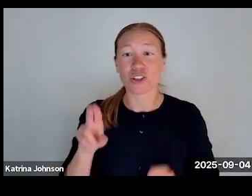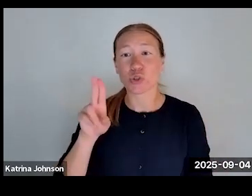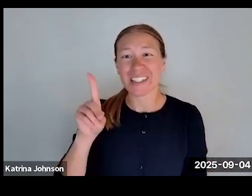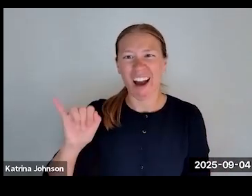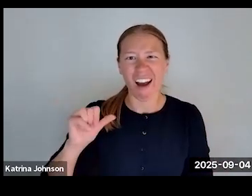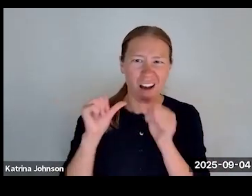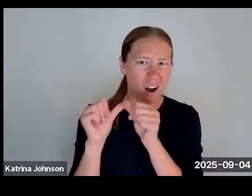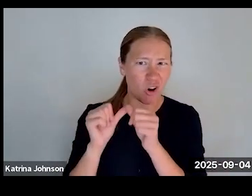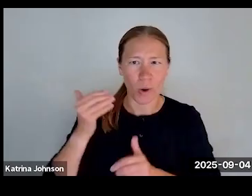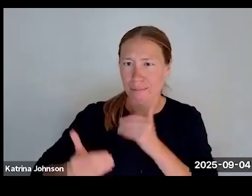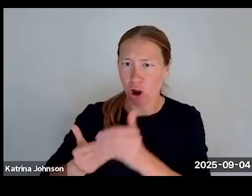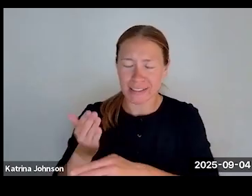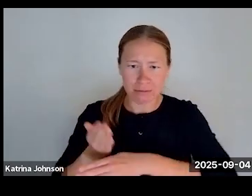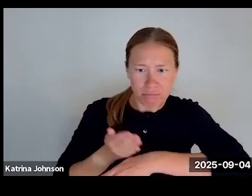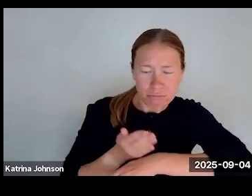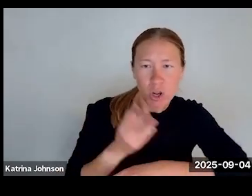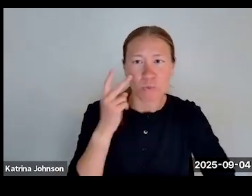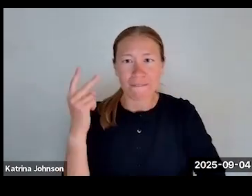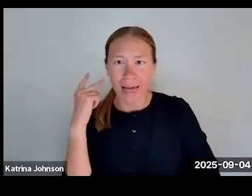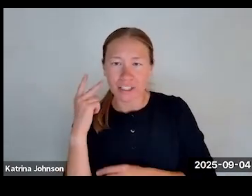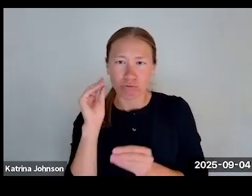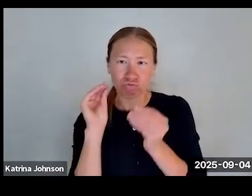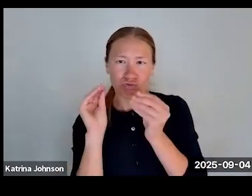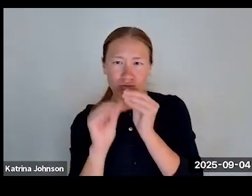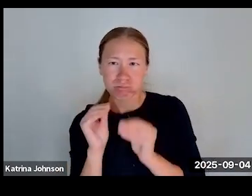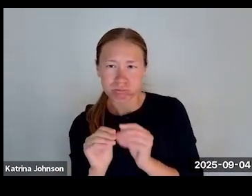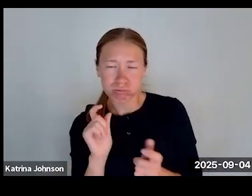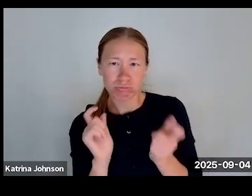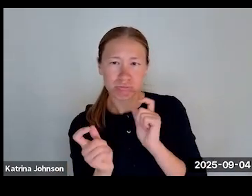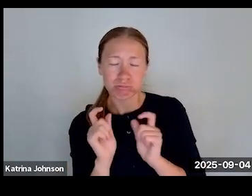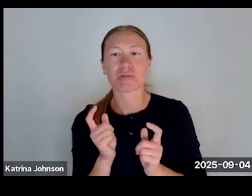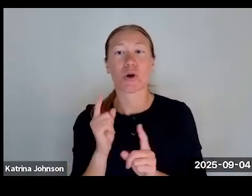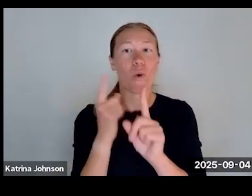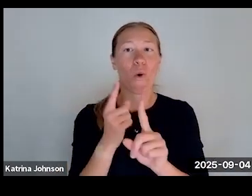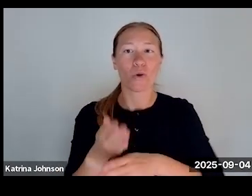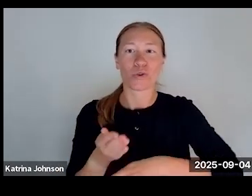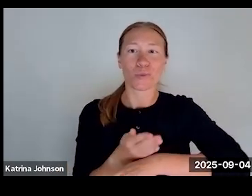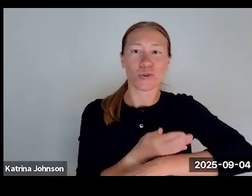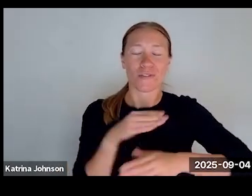of reflection and refinement to improve access for every learner.